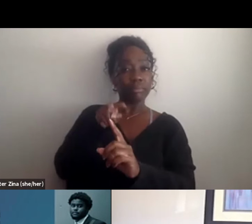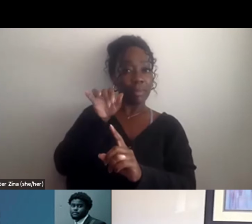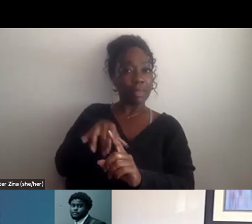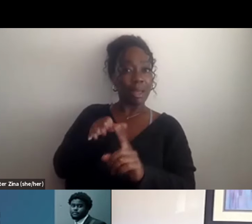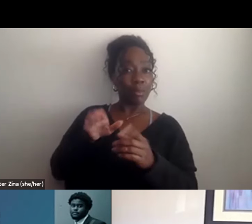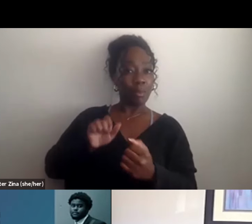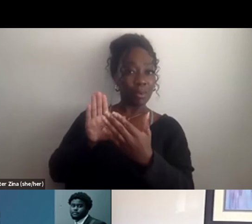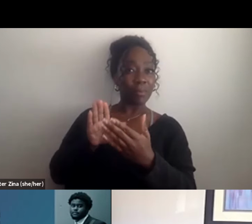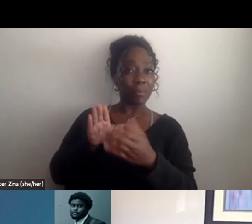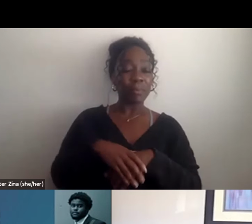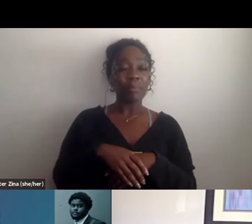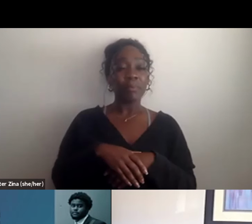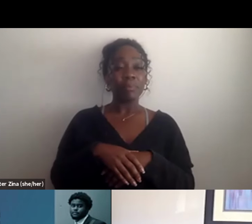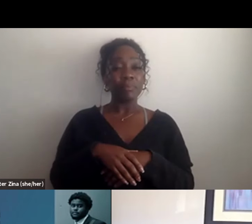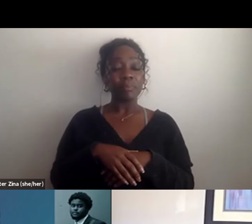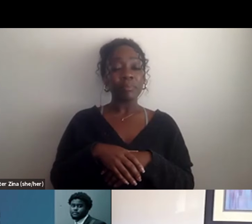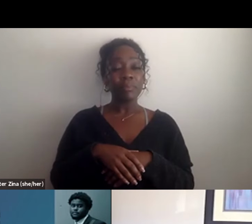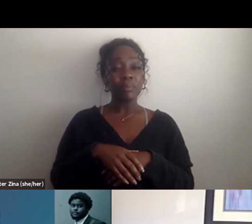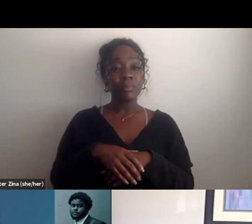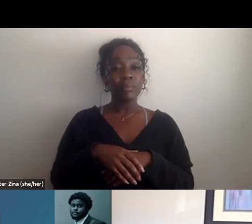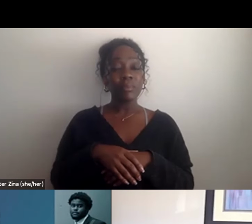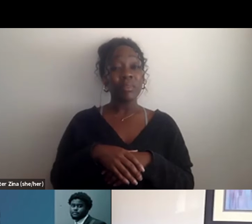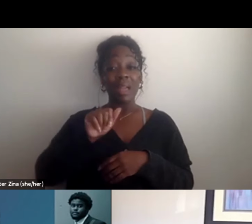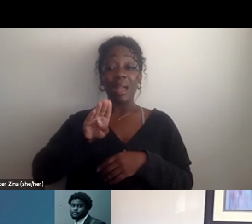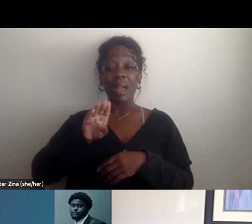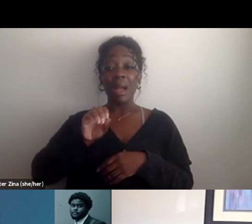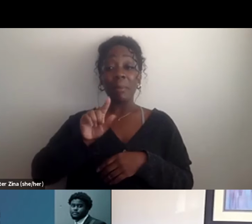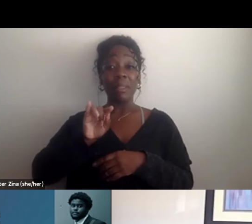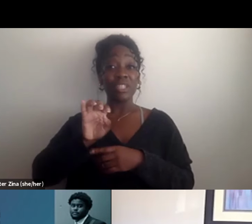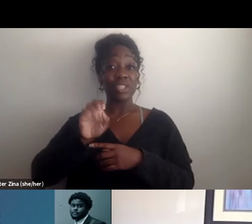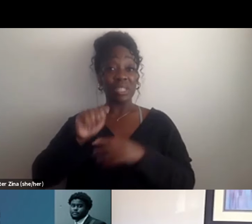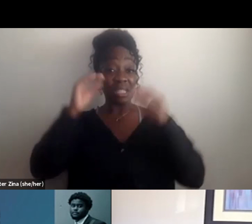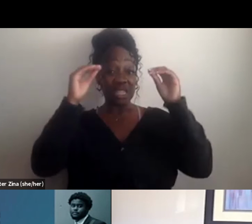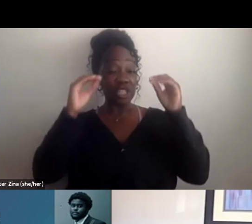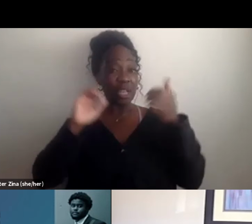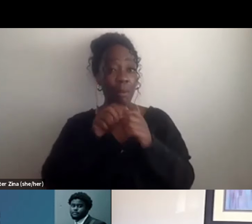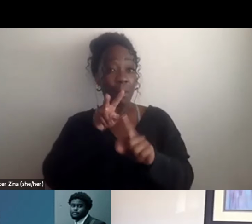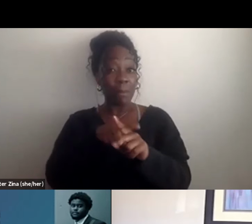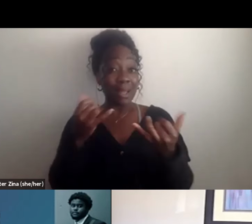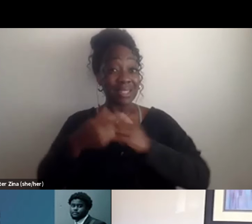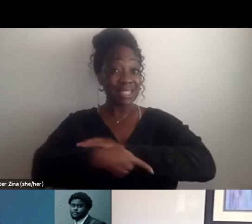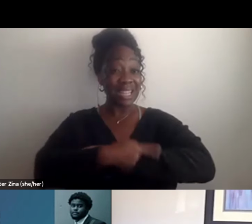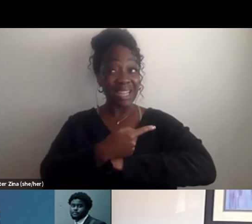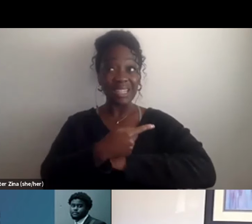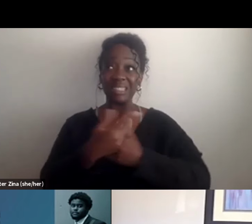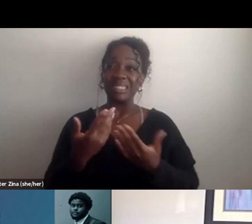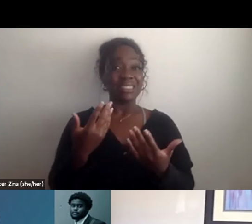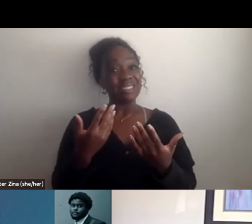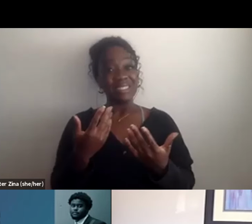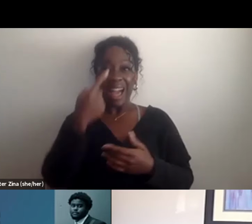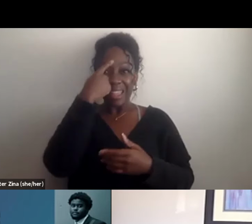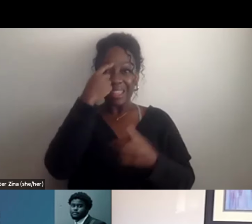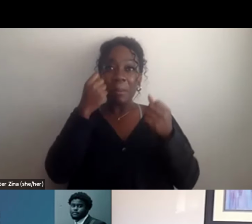of what abolitionist teaching means today, I can't necessarily speak to that because I think there are competing interests that some folks might have,